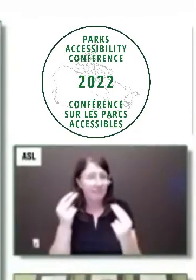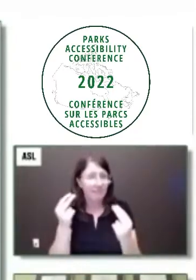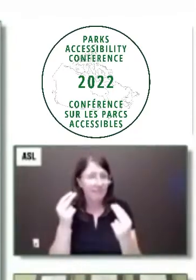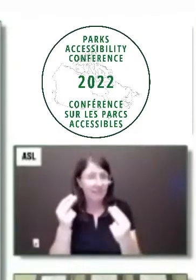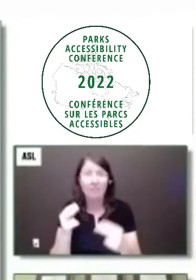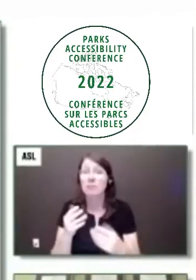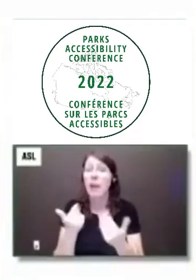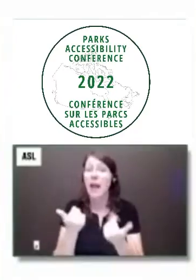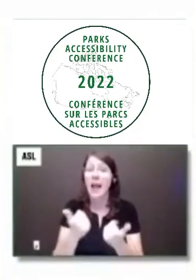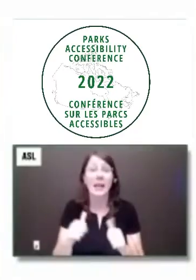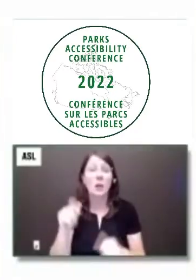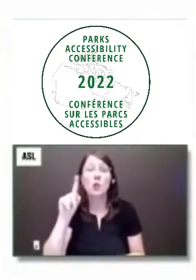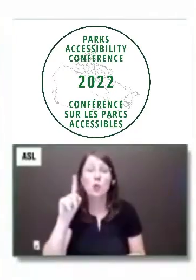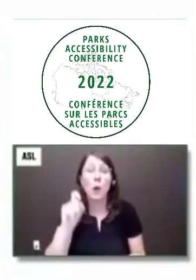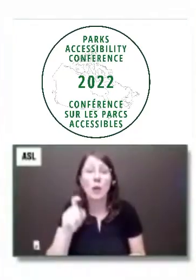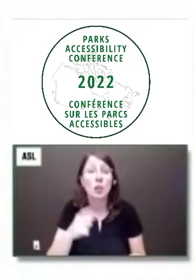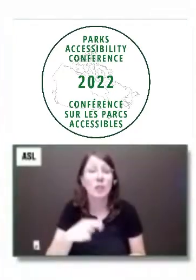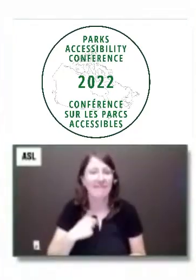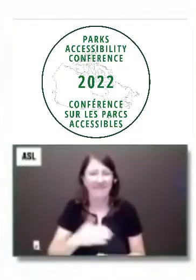happy to respond.